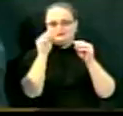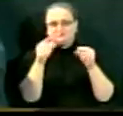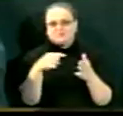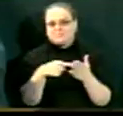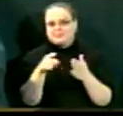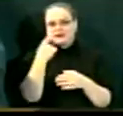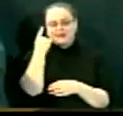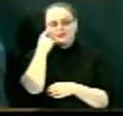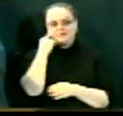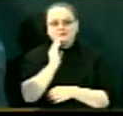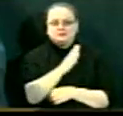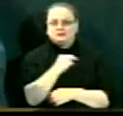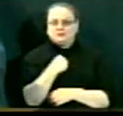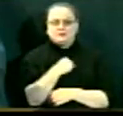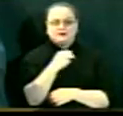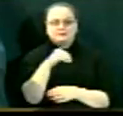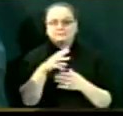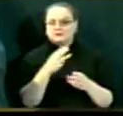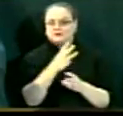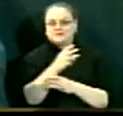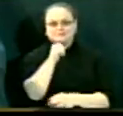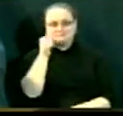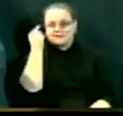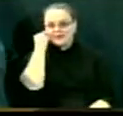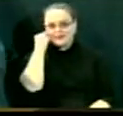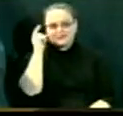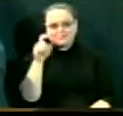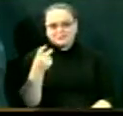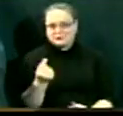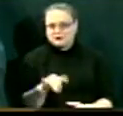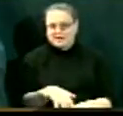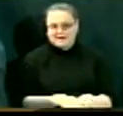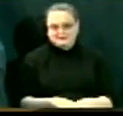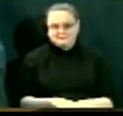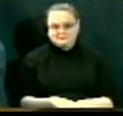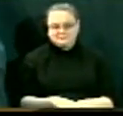think there's a board member in the world that doesn't think we don't need to do that.